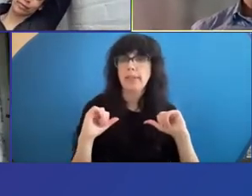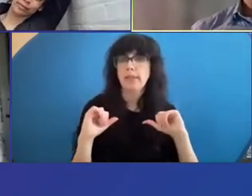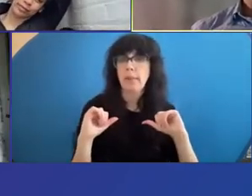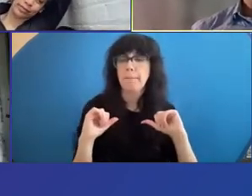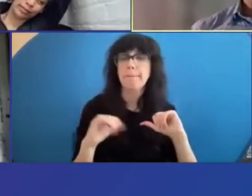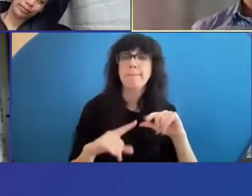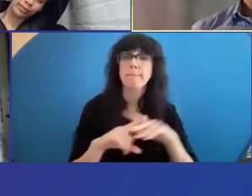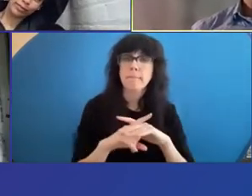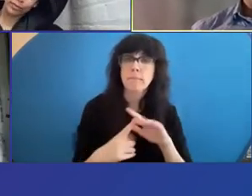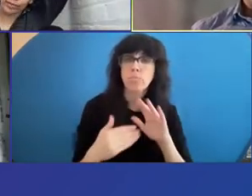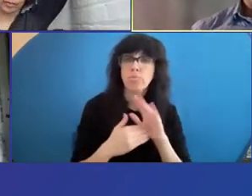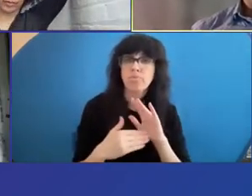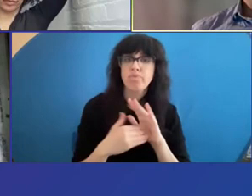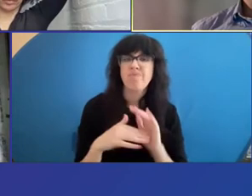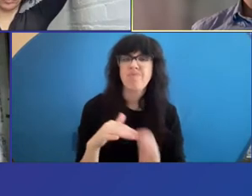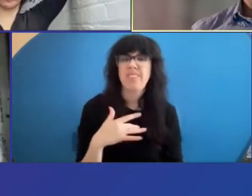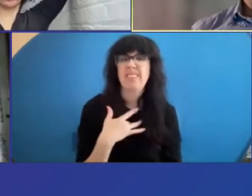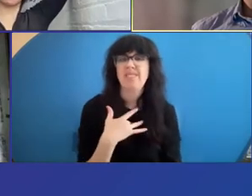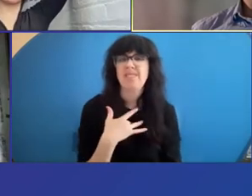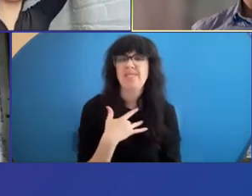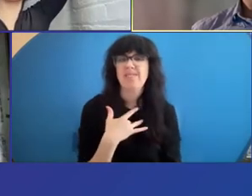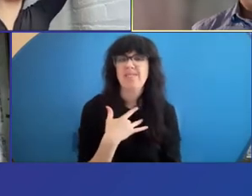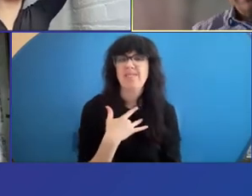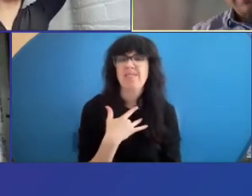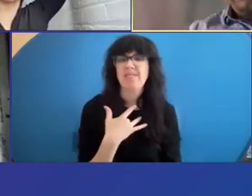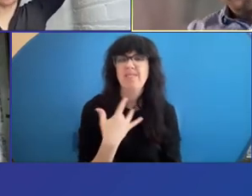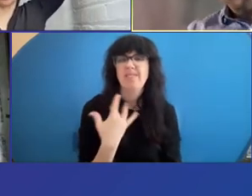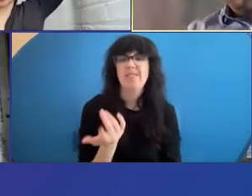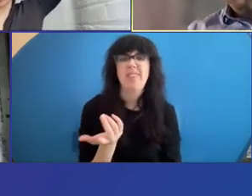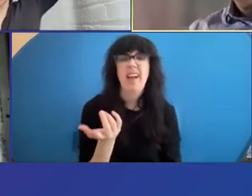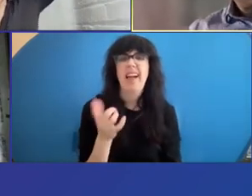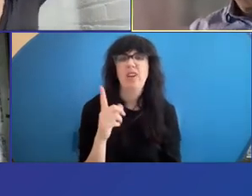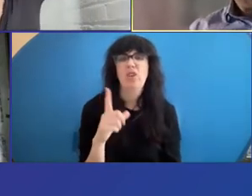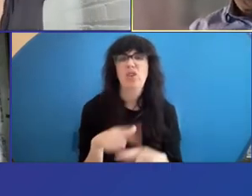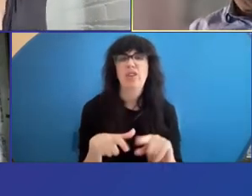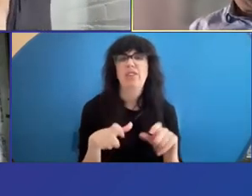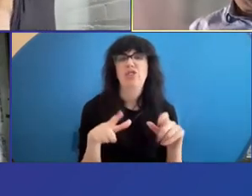came up, and I couldn't let it sit.